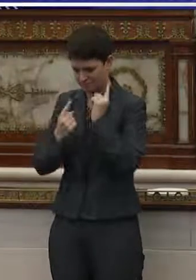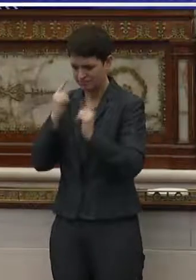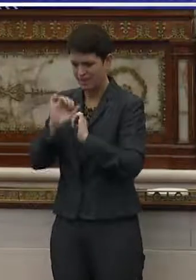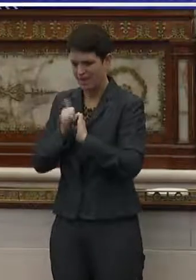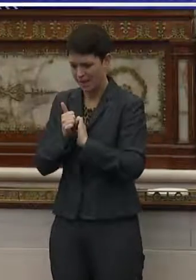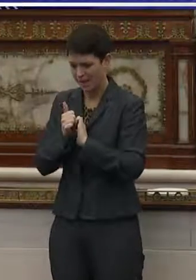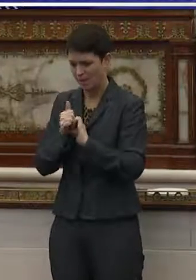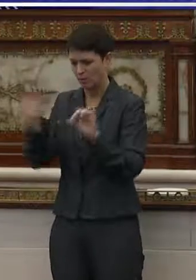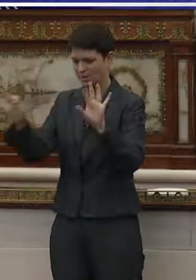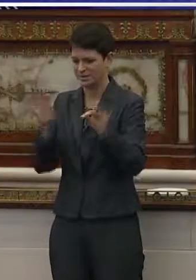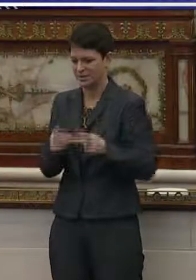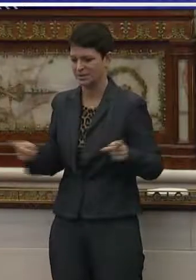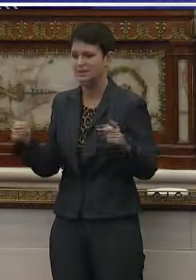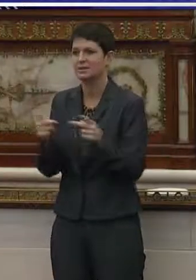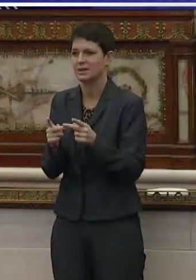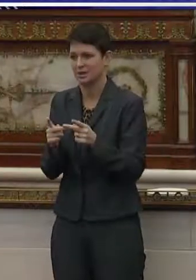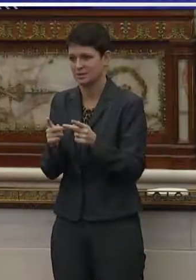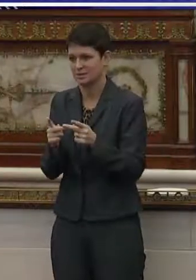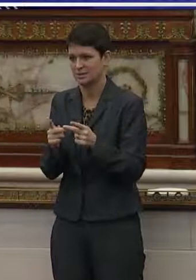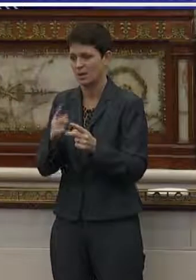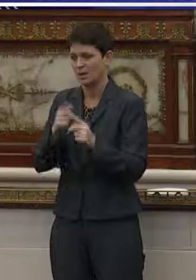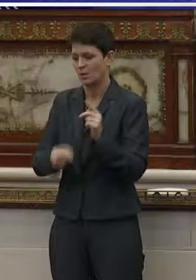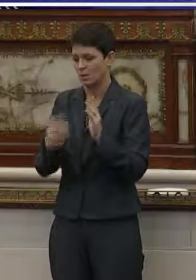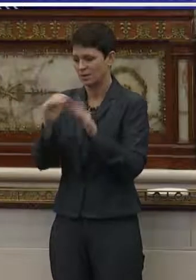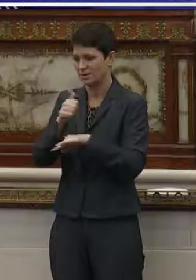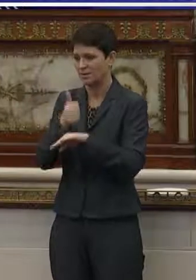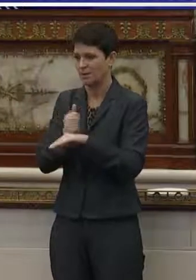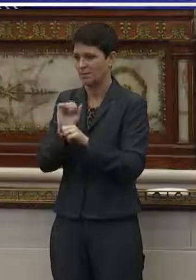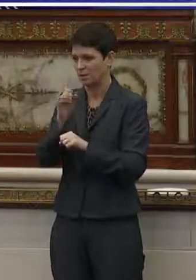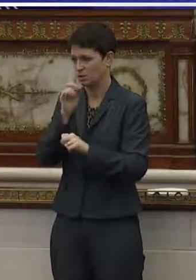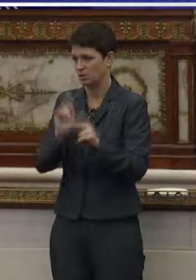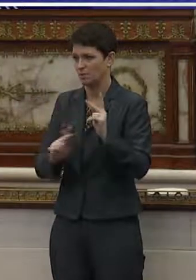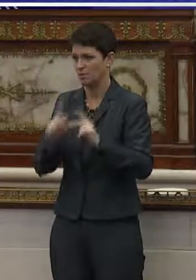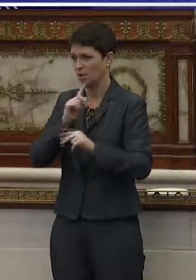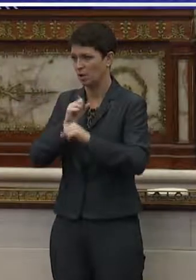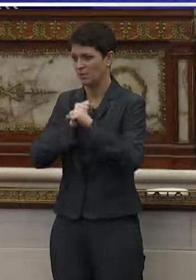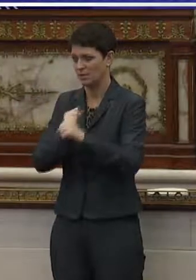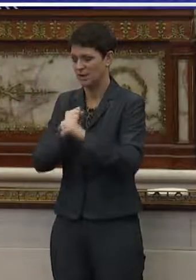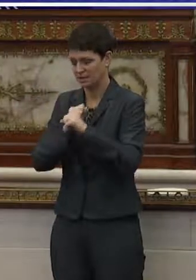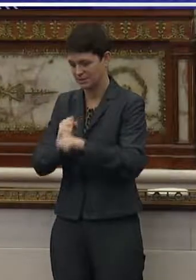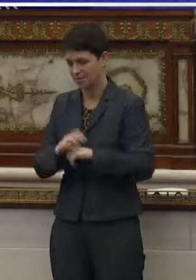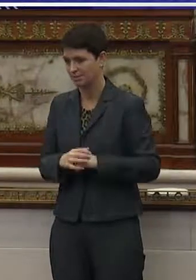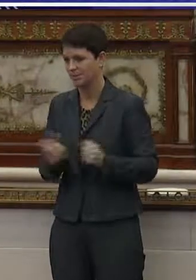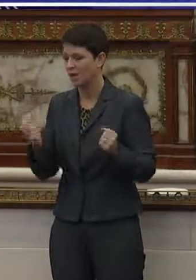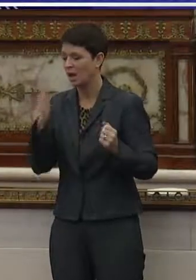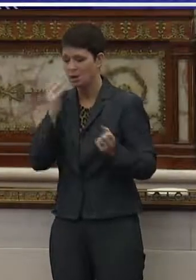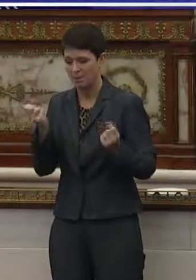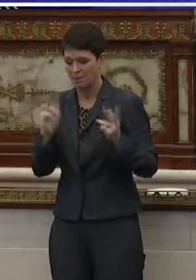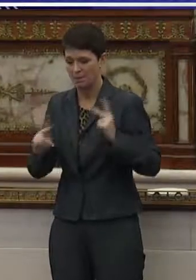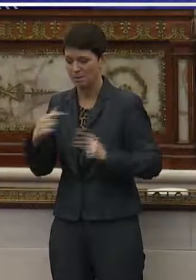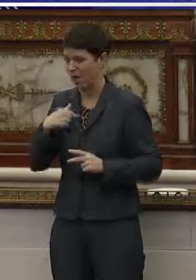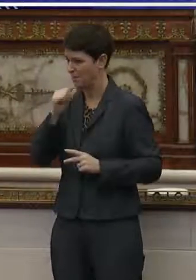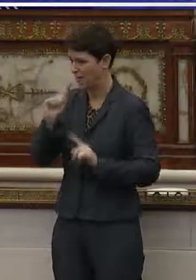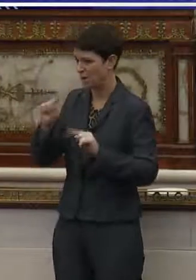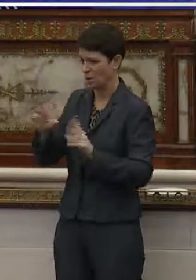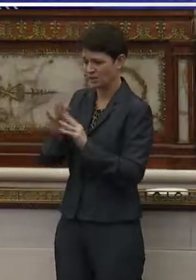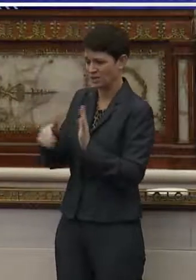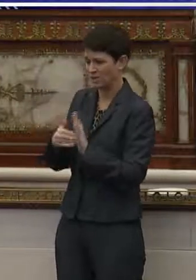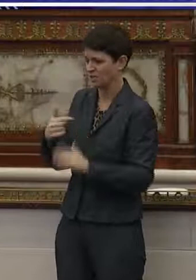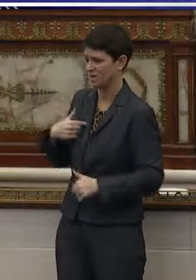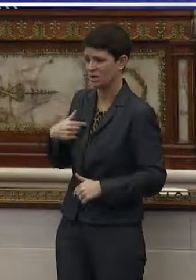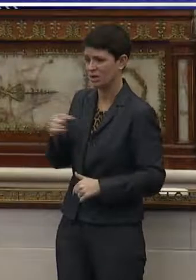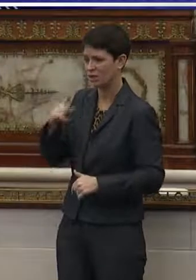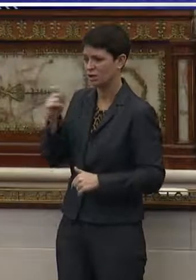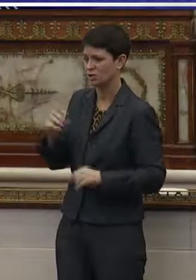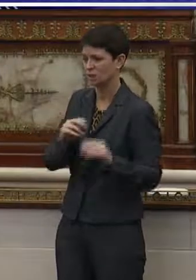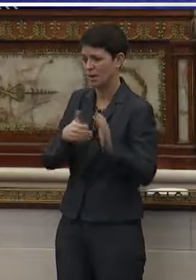how we select sites and what provisions are in place to make sure that people are protected and people are safe. I know plenty of people who say, I'm not going to the convention center because you're going to